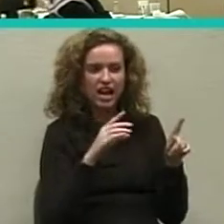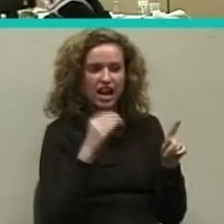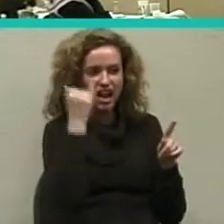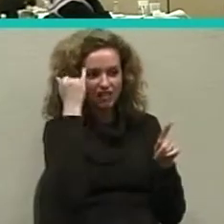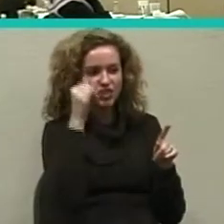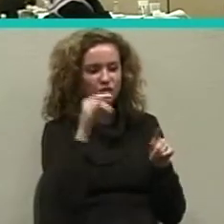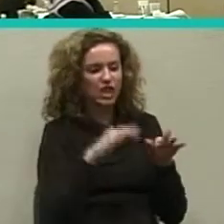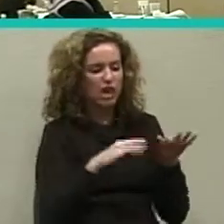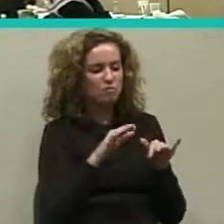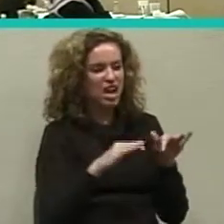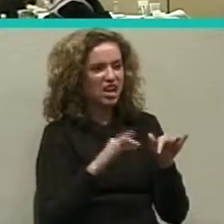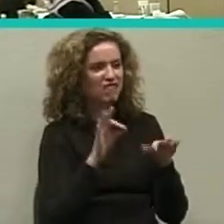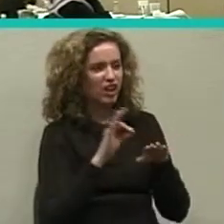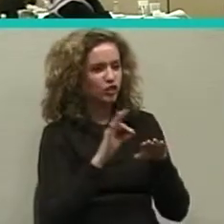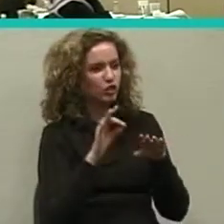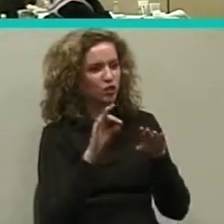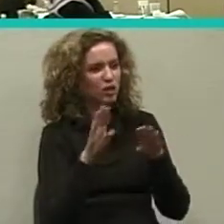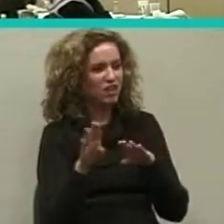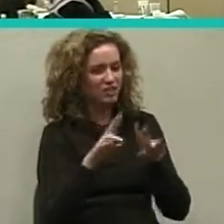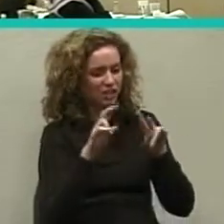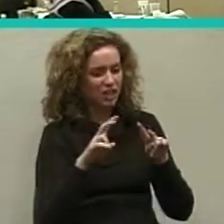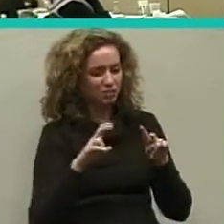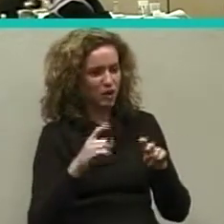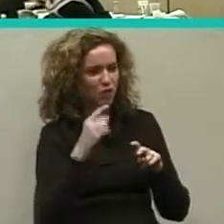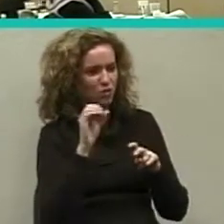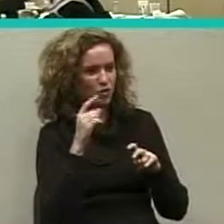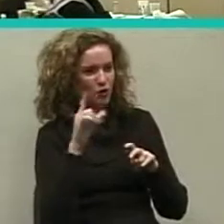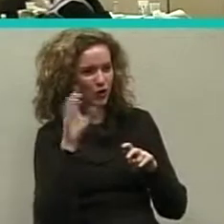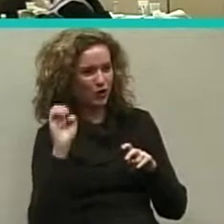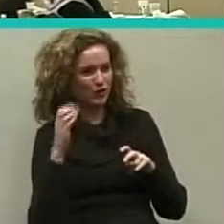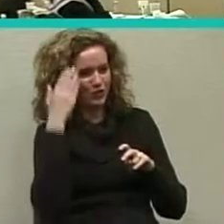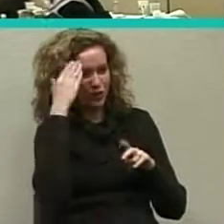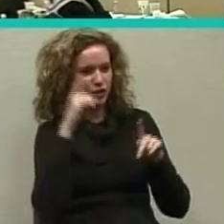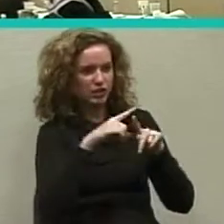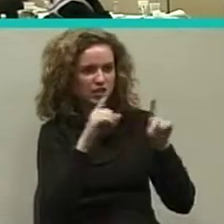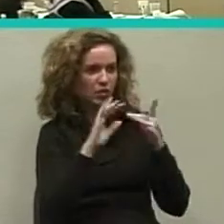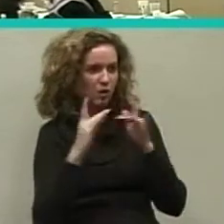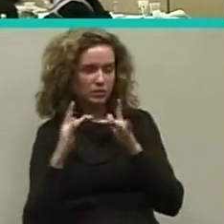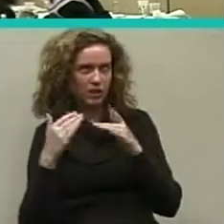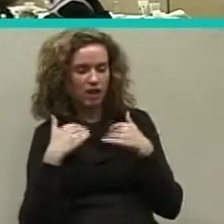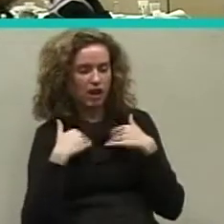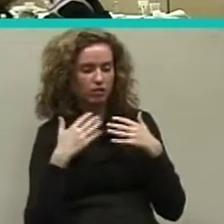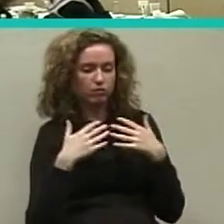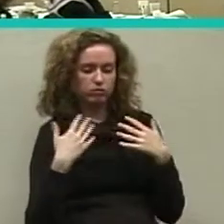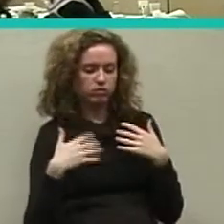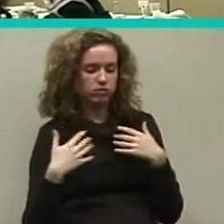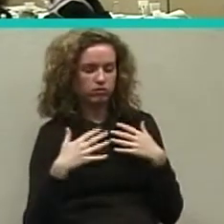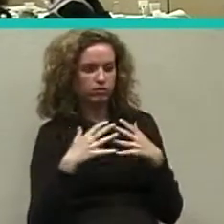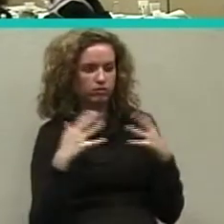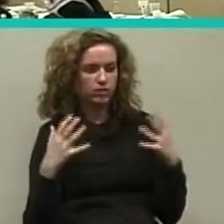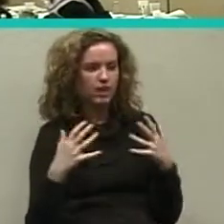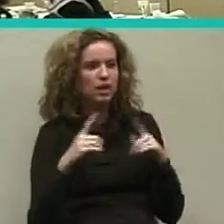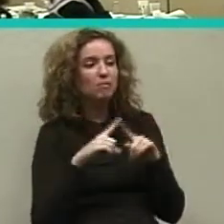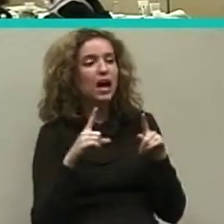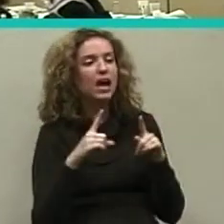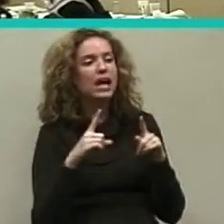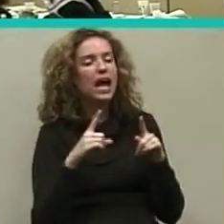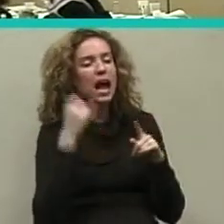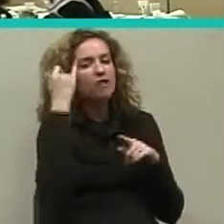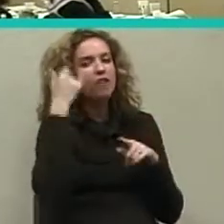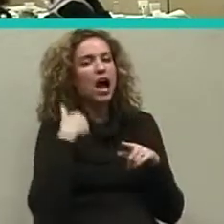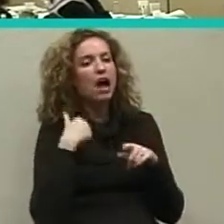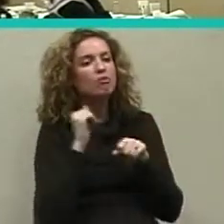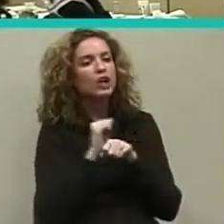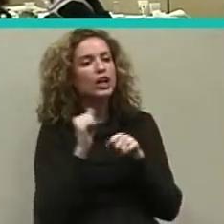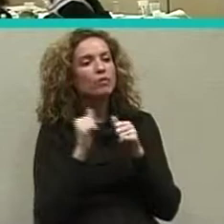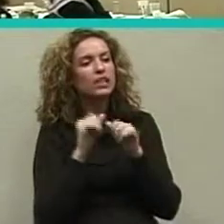in Google, you can get to all kinds of technical assistance places that will give you different forms. I usually, if I'm working with a district on trying to